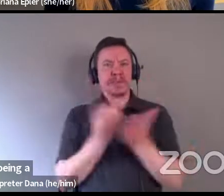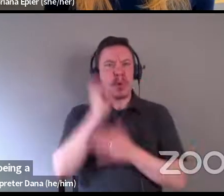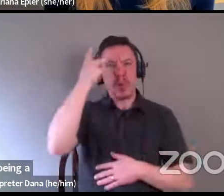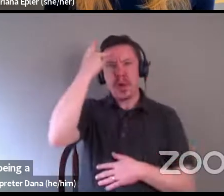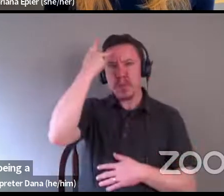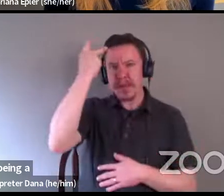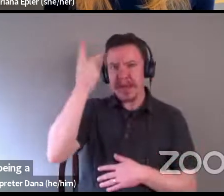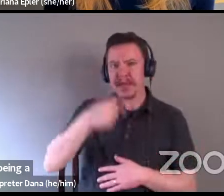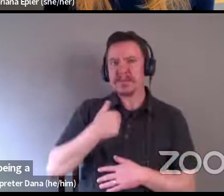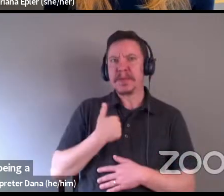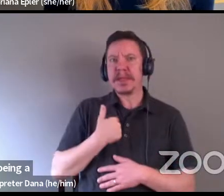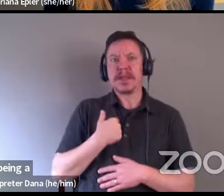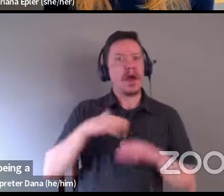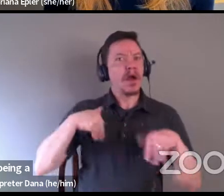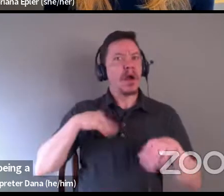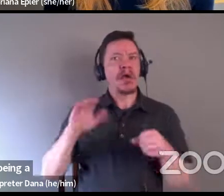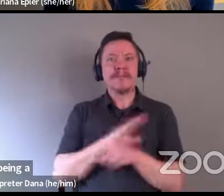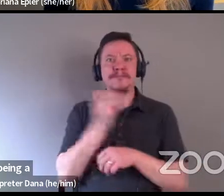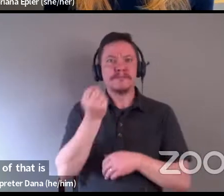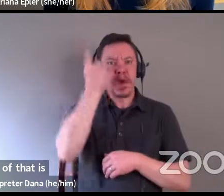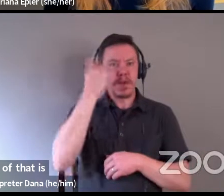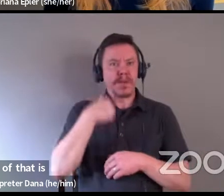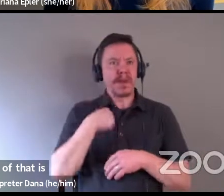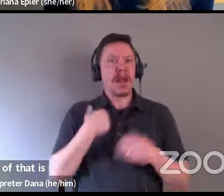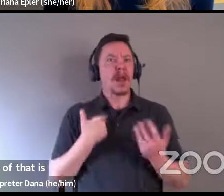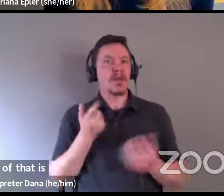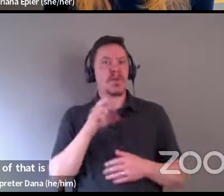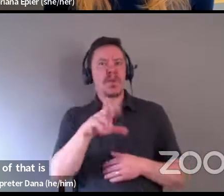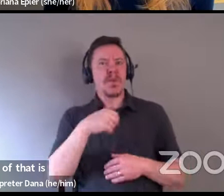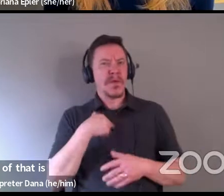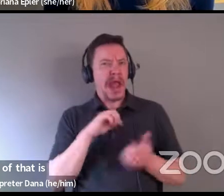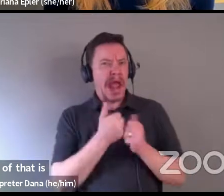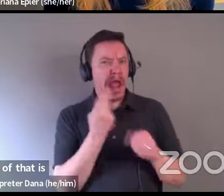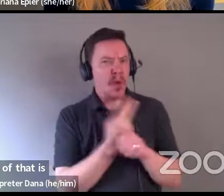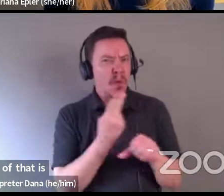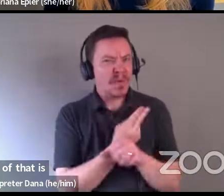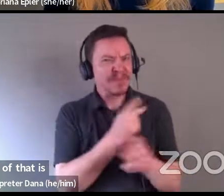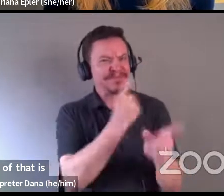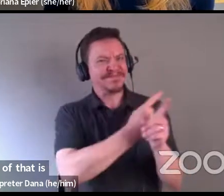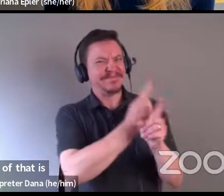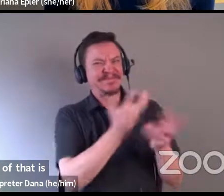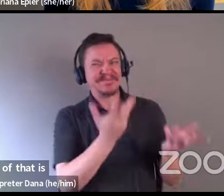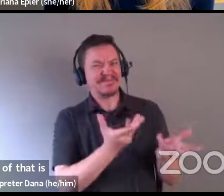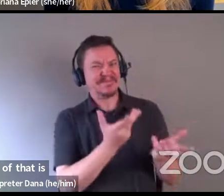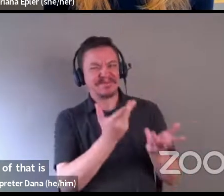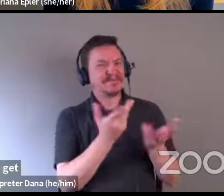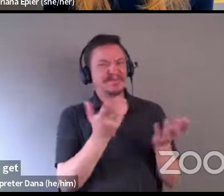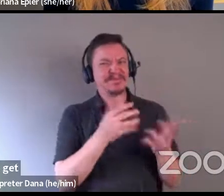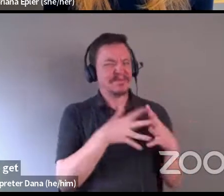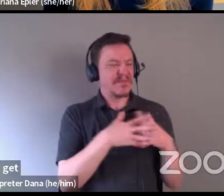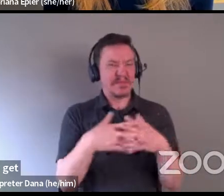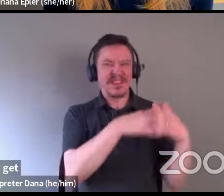on in the States. So I came back to Europe, and